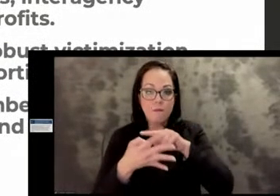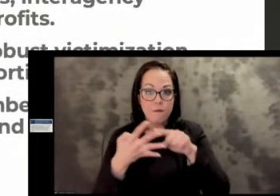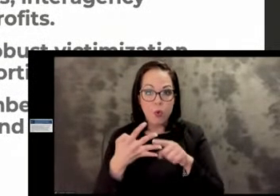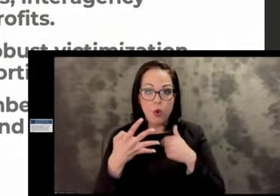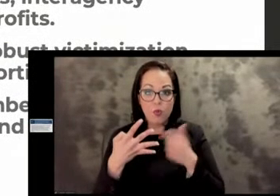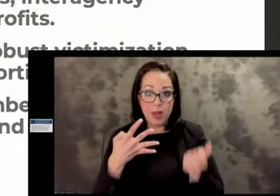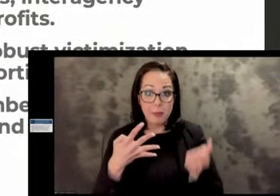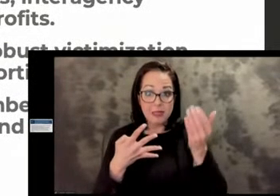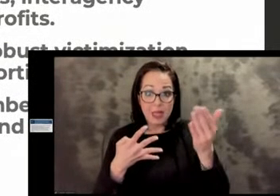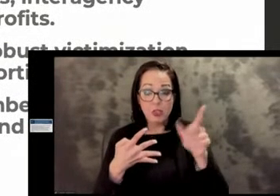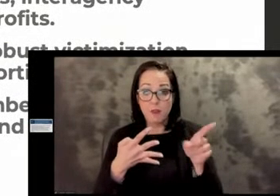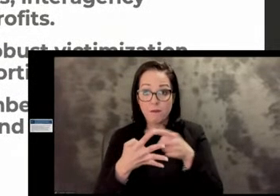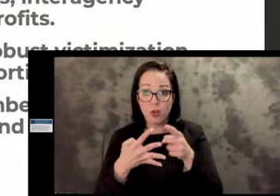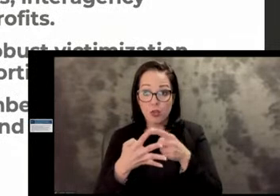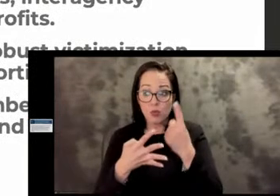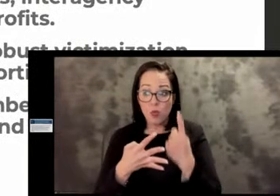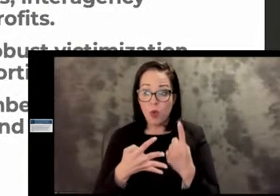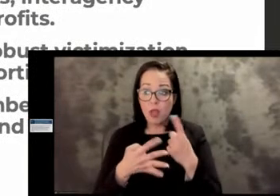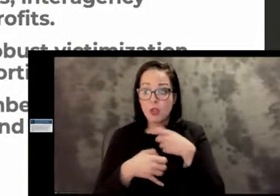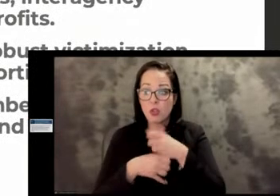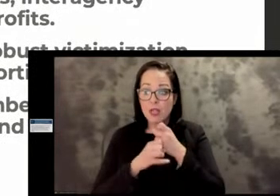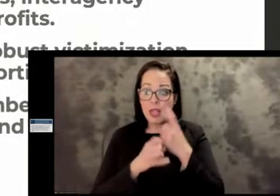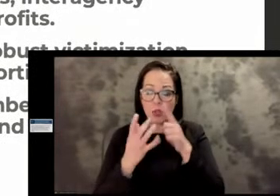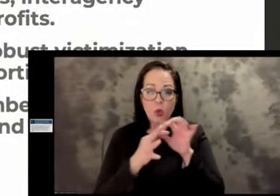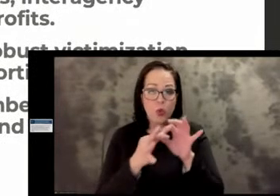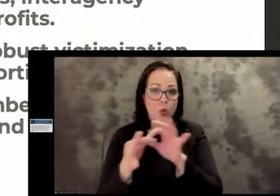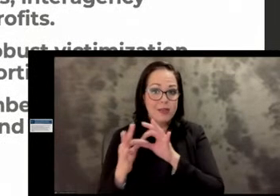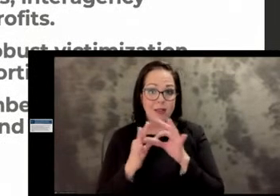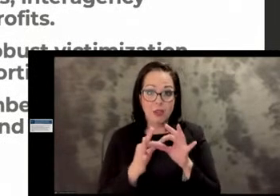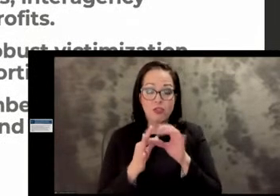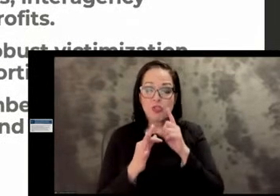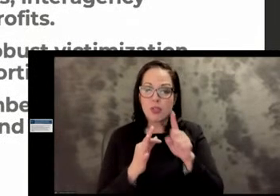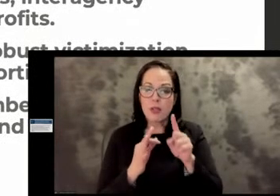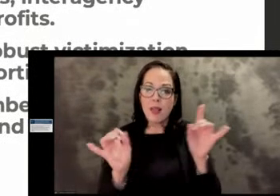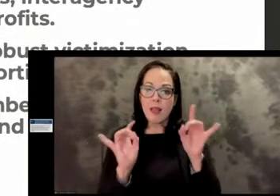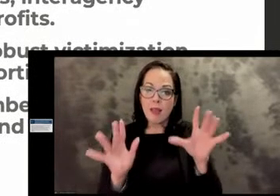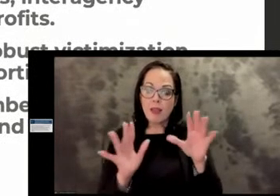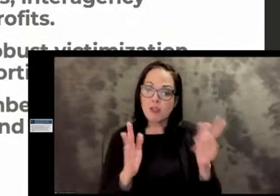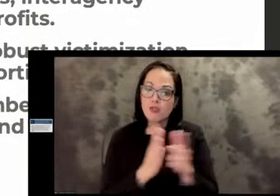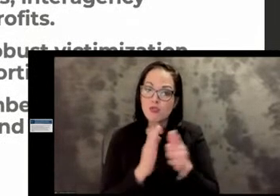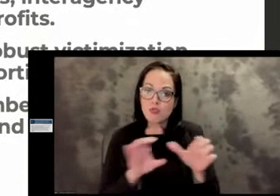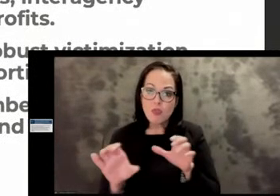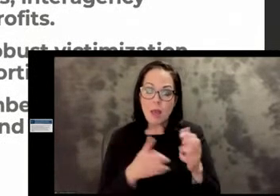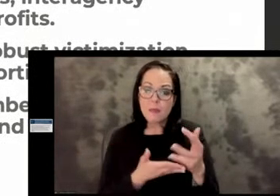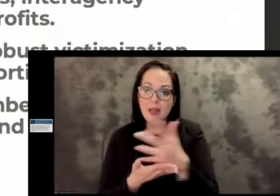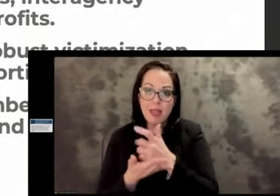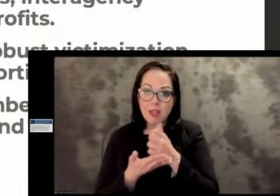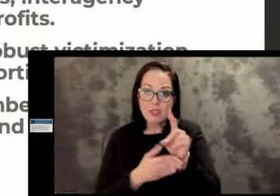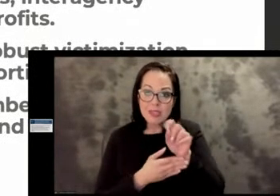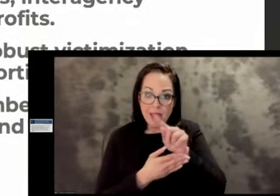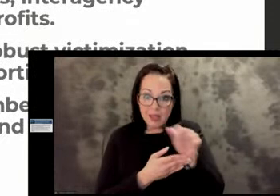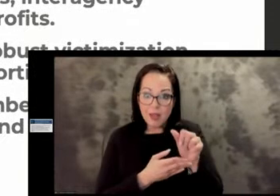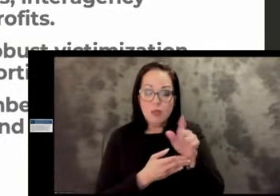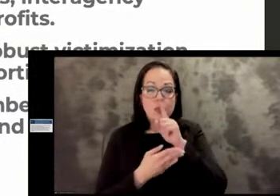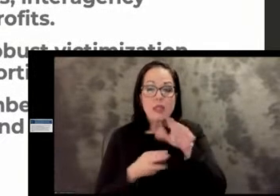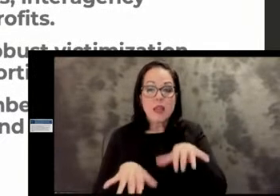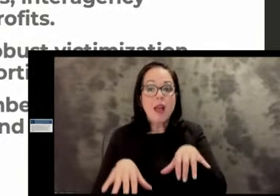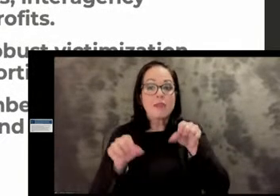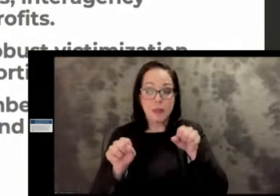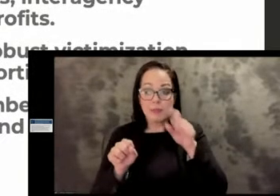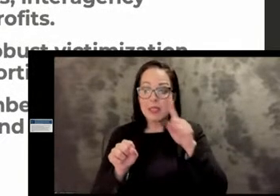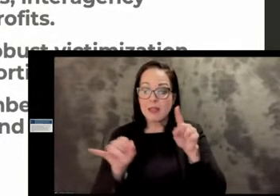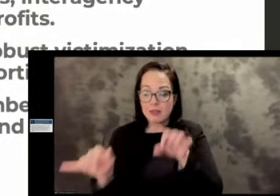the first one is to create a coordination mechanism on hate crime data collection, which would also include adopting a standard definition,